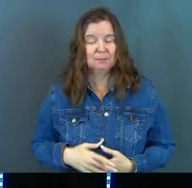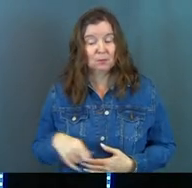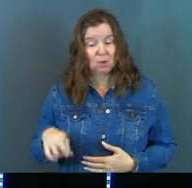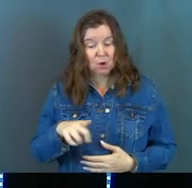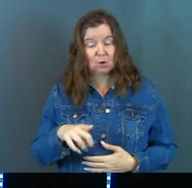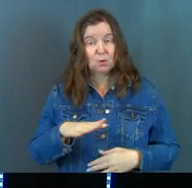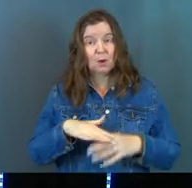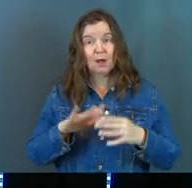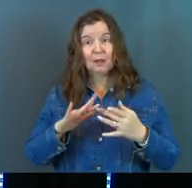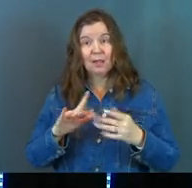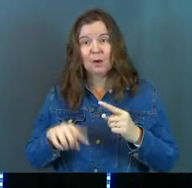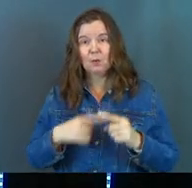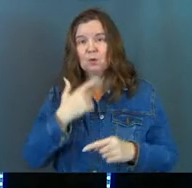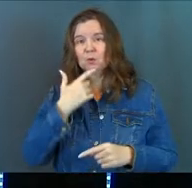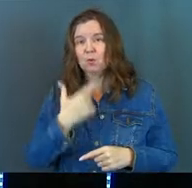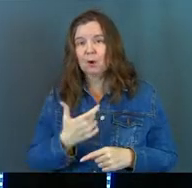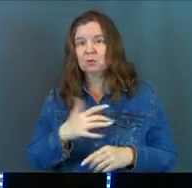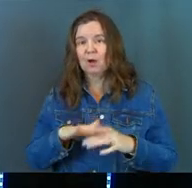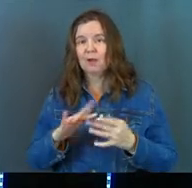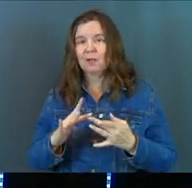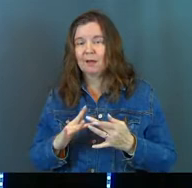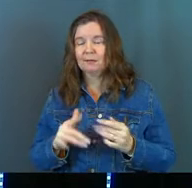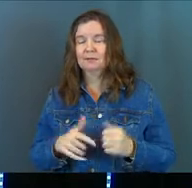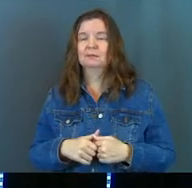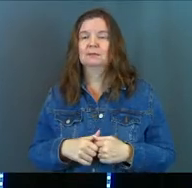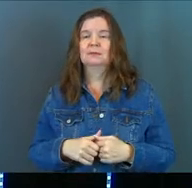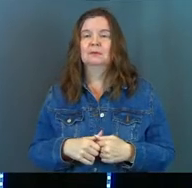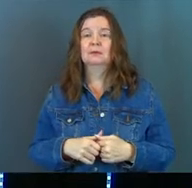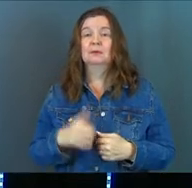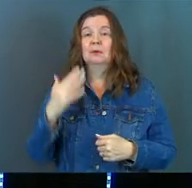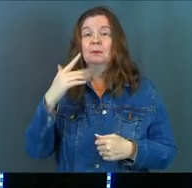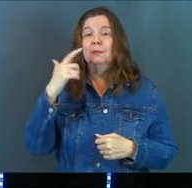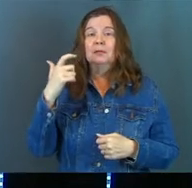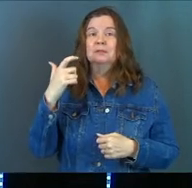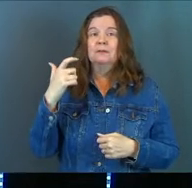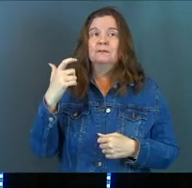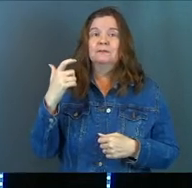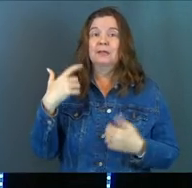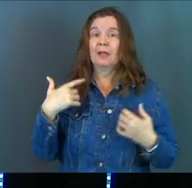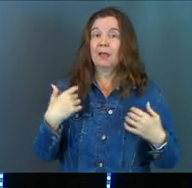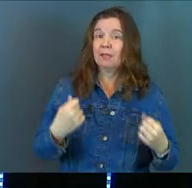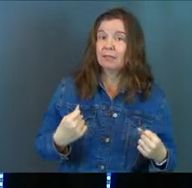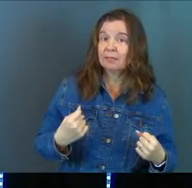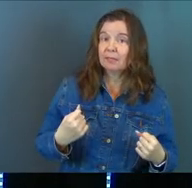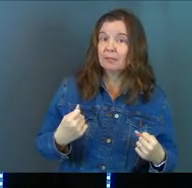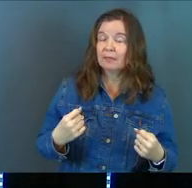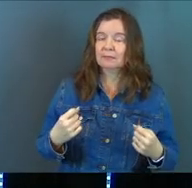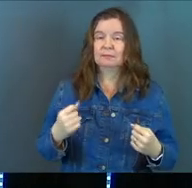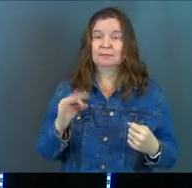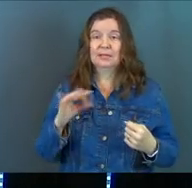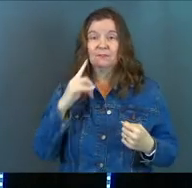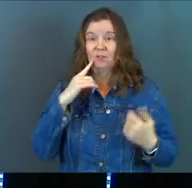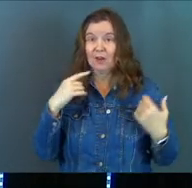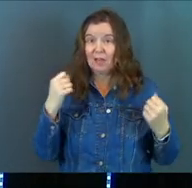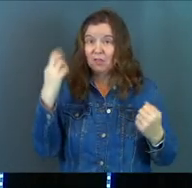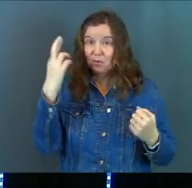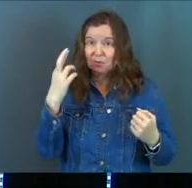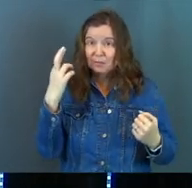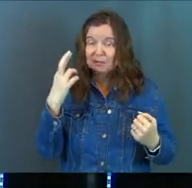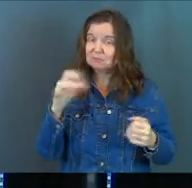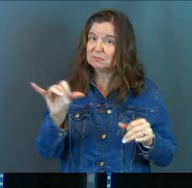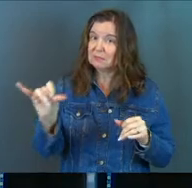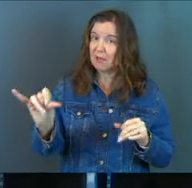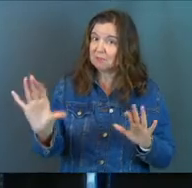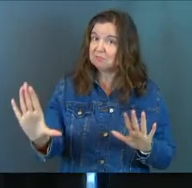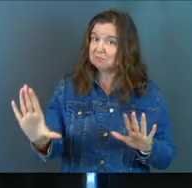Are you online when you're watching online because of health? If it's for a health reason,